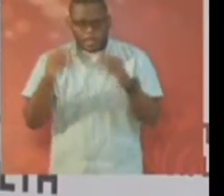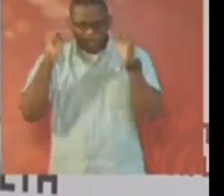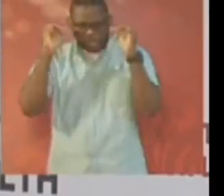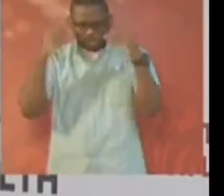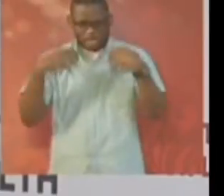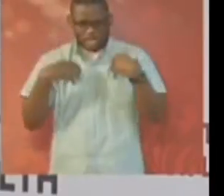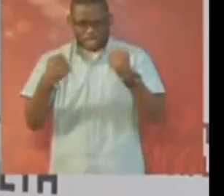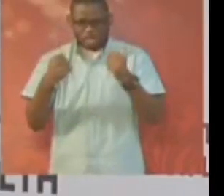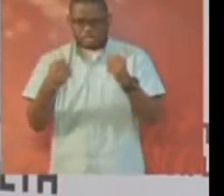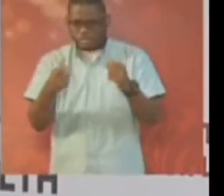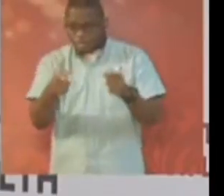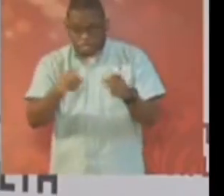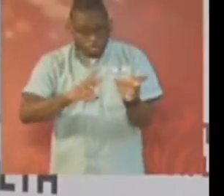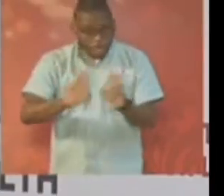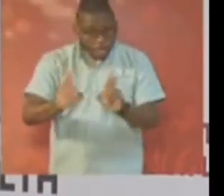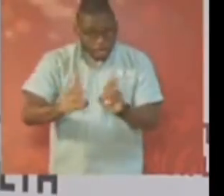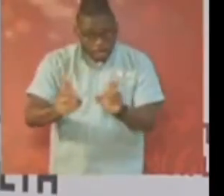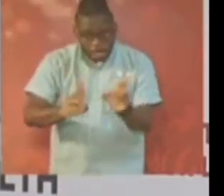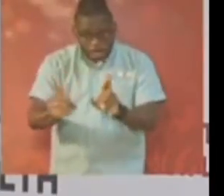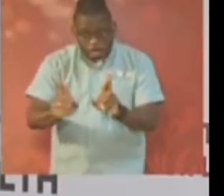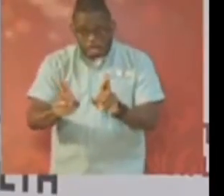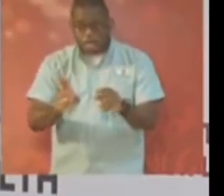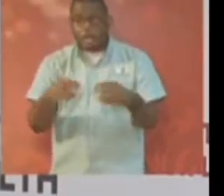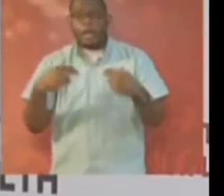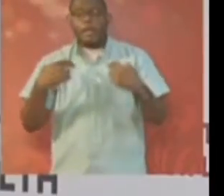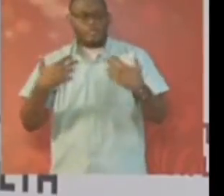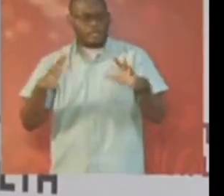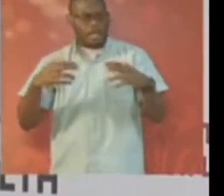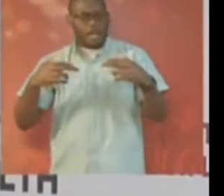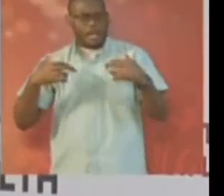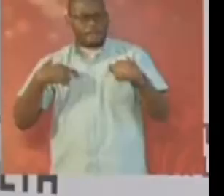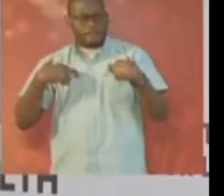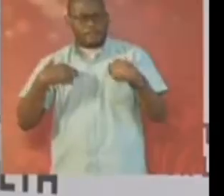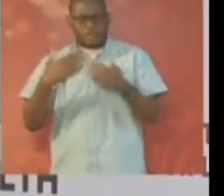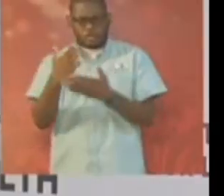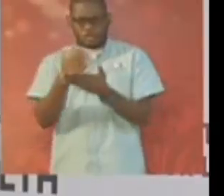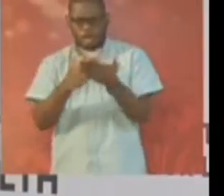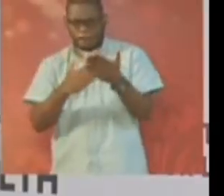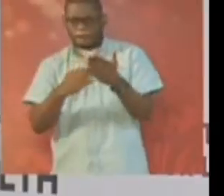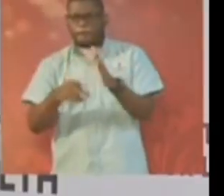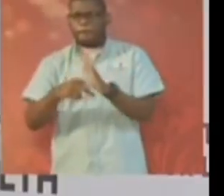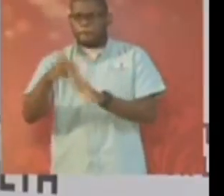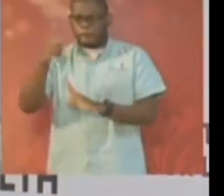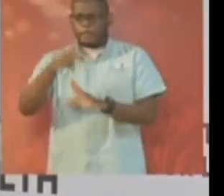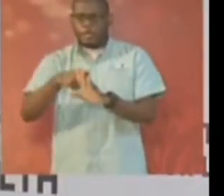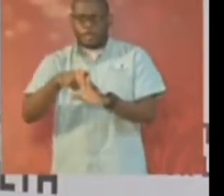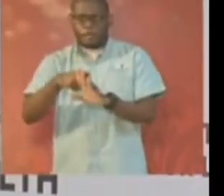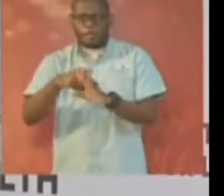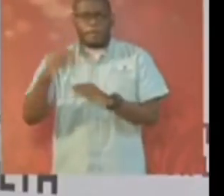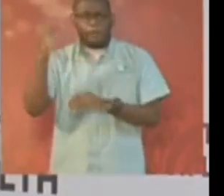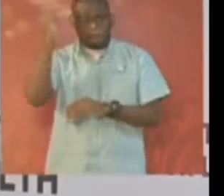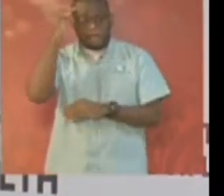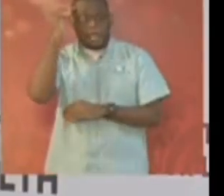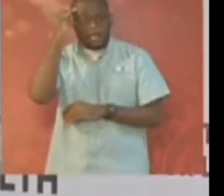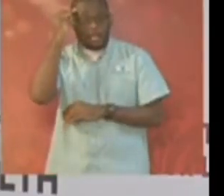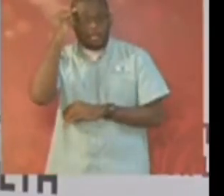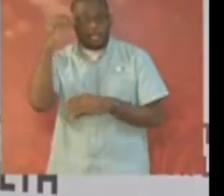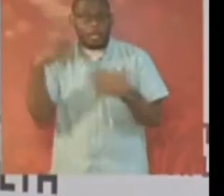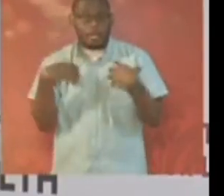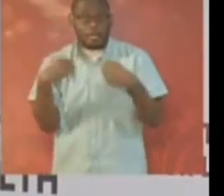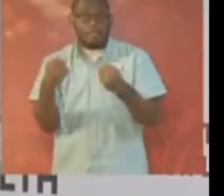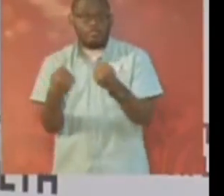to and does already have some measure of mental health support available to